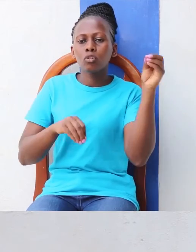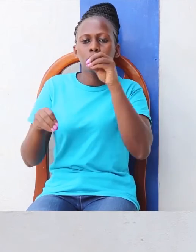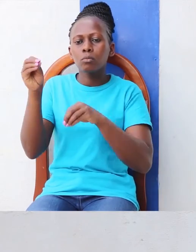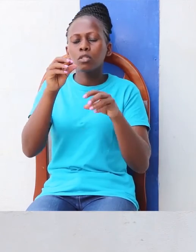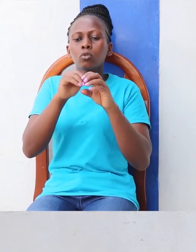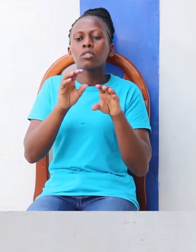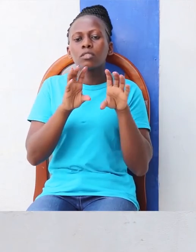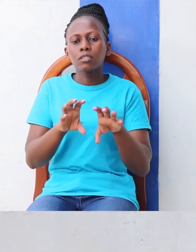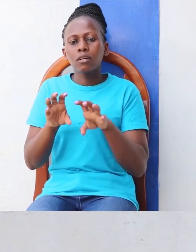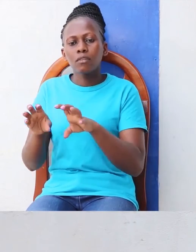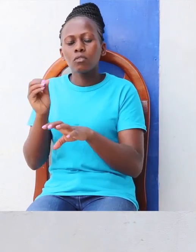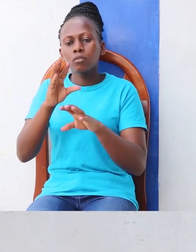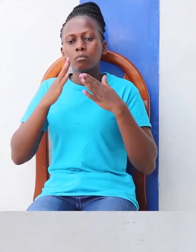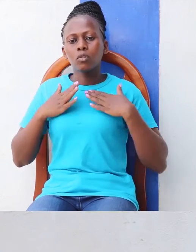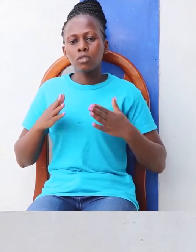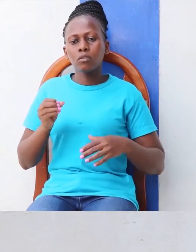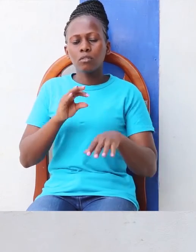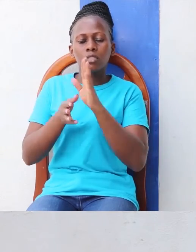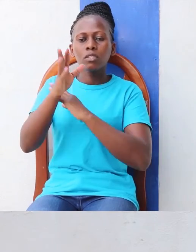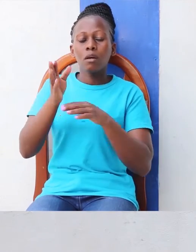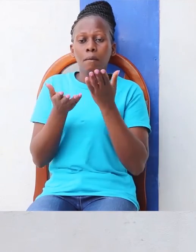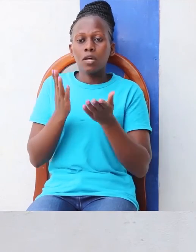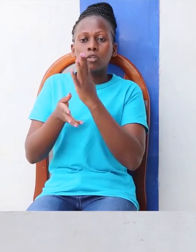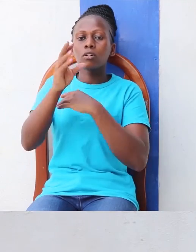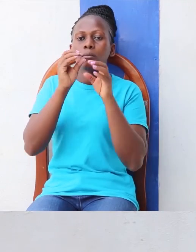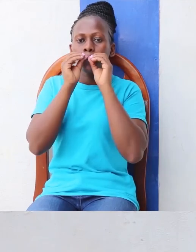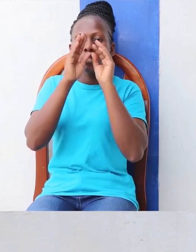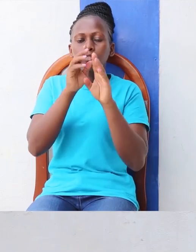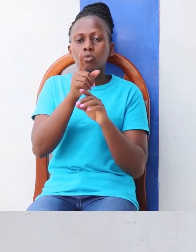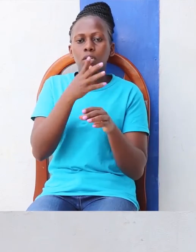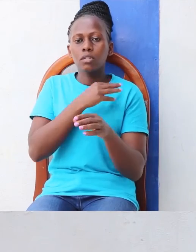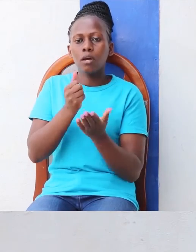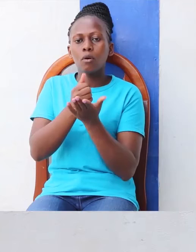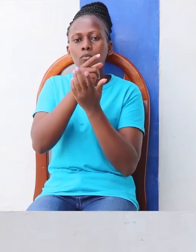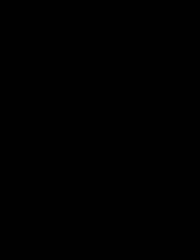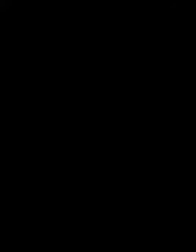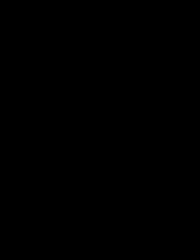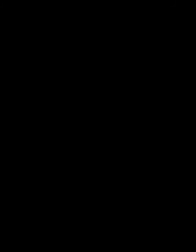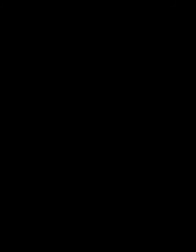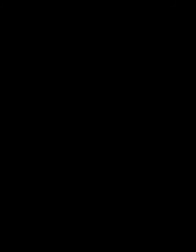contributing to the suffering of the body of Christ. May God bless you and help you.